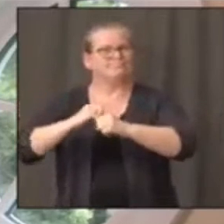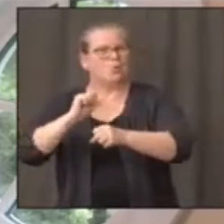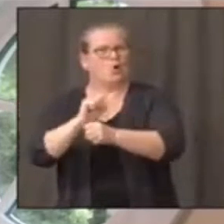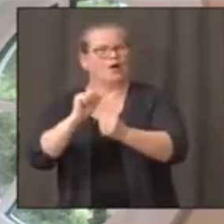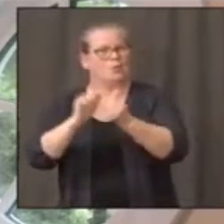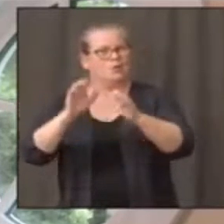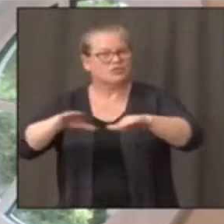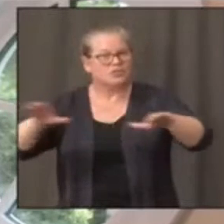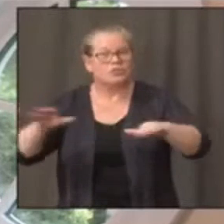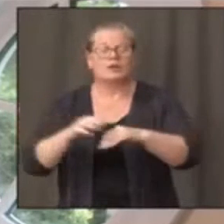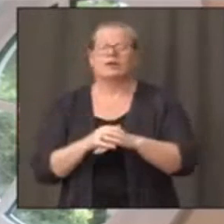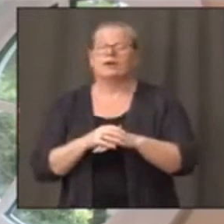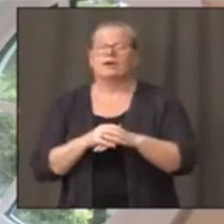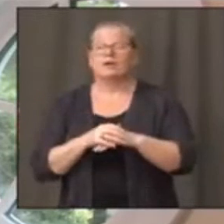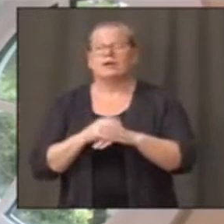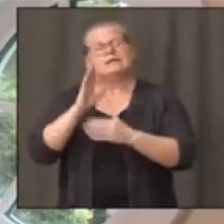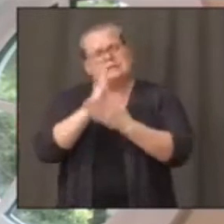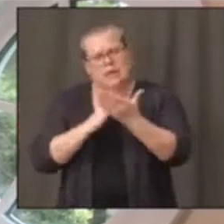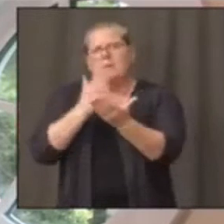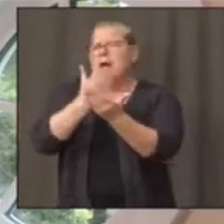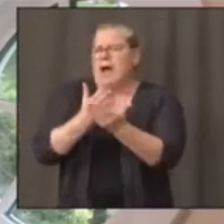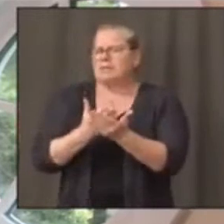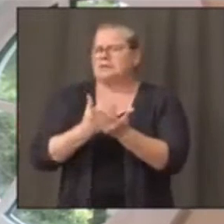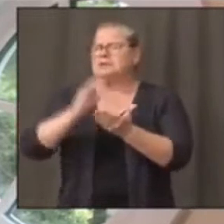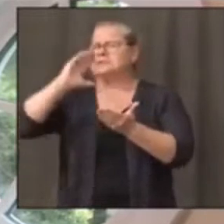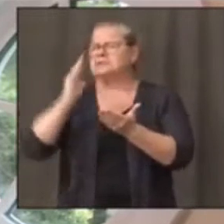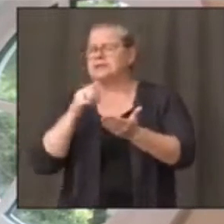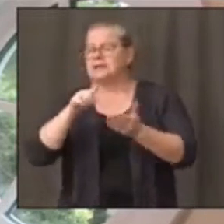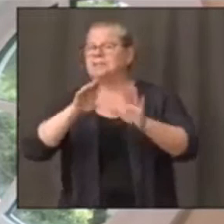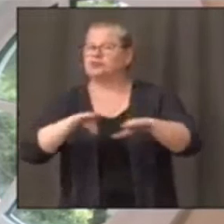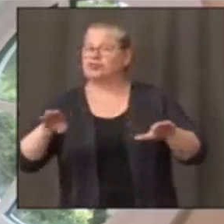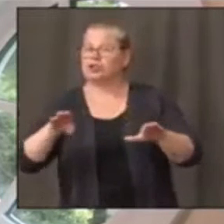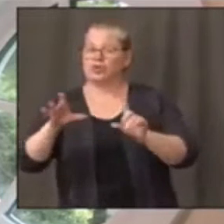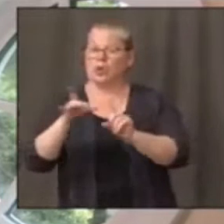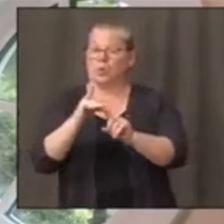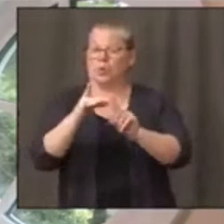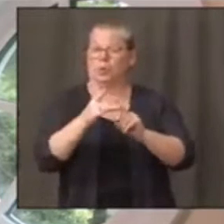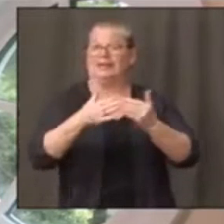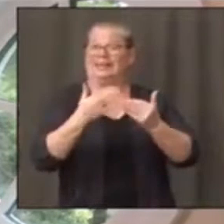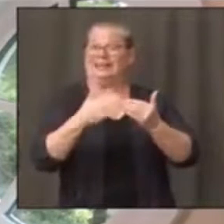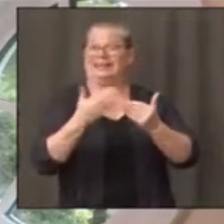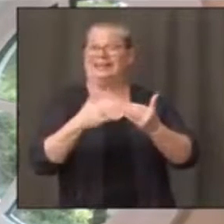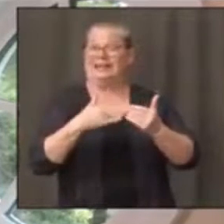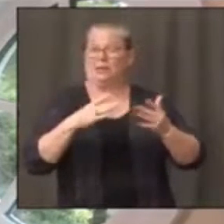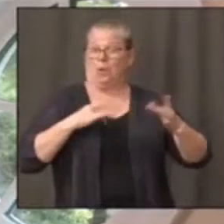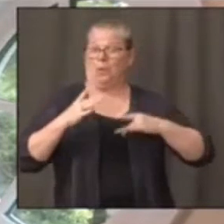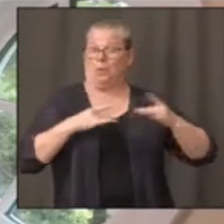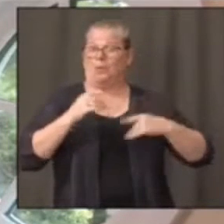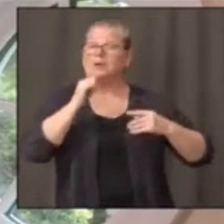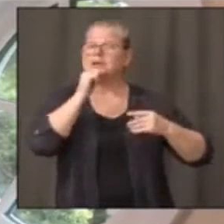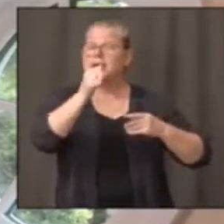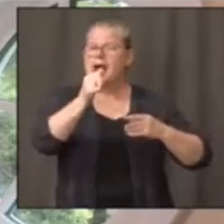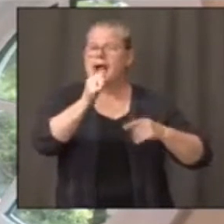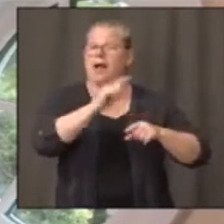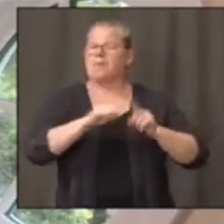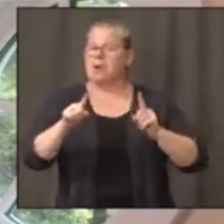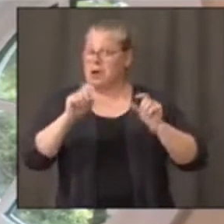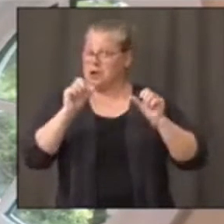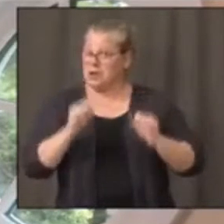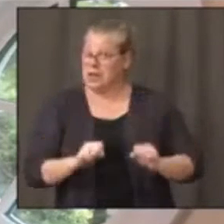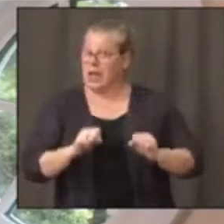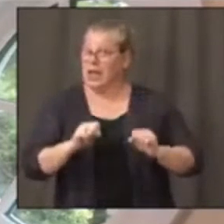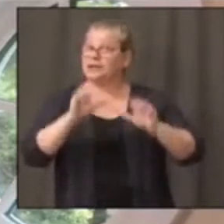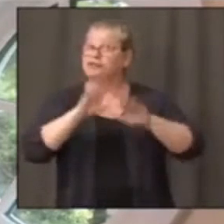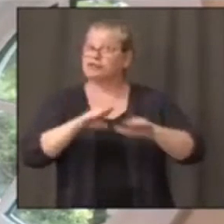virus, there's where the data is less certain is on their ability to transmit the virus. The data there is mixed. And while